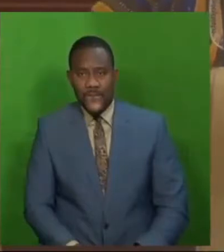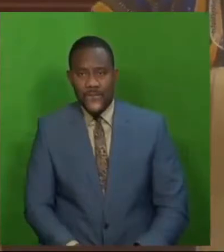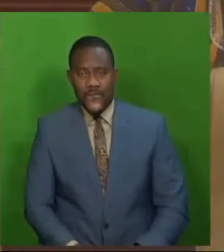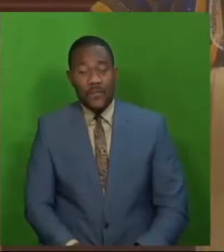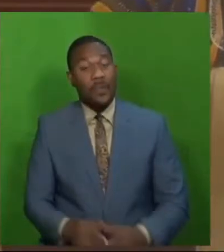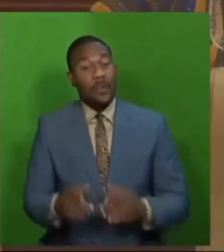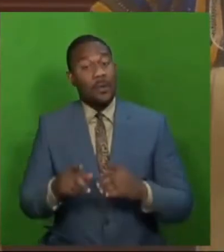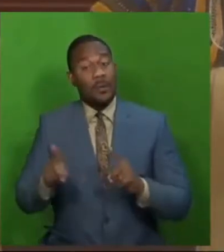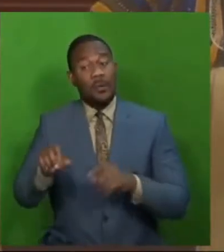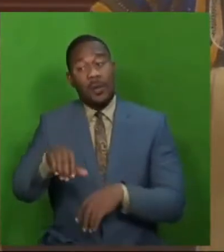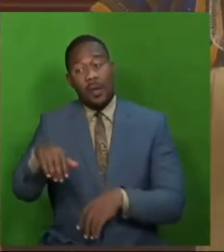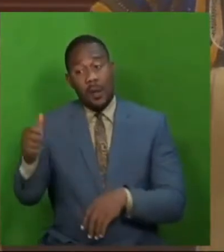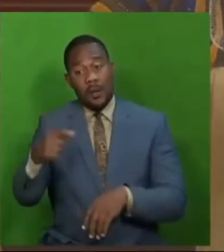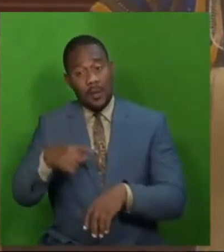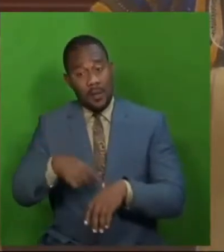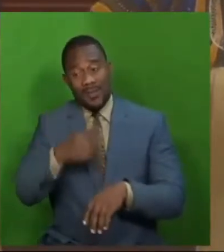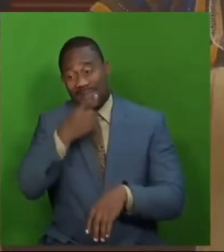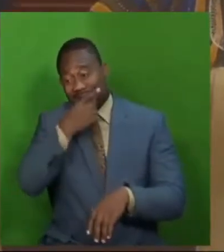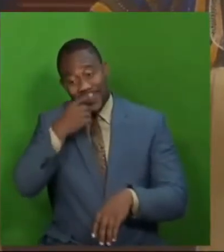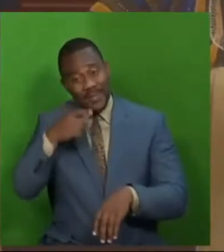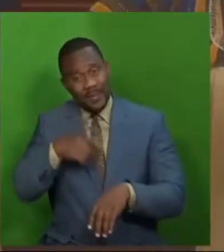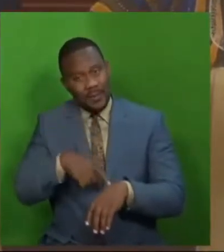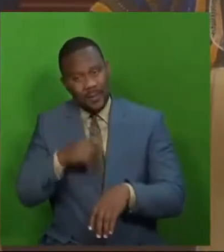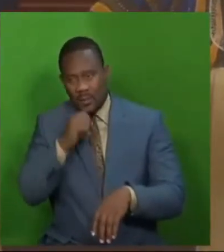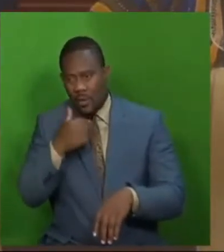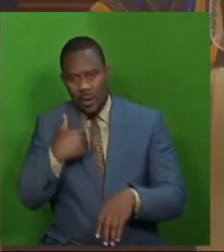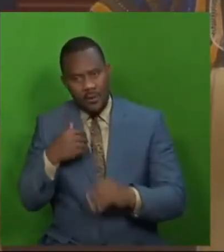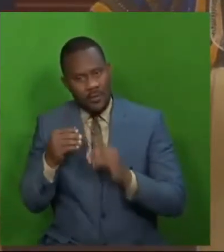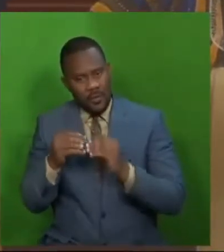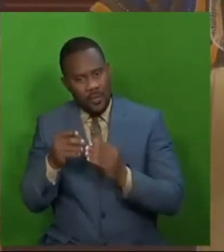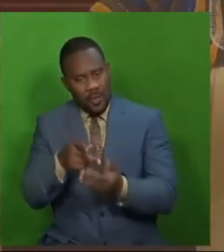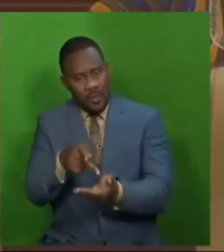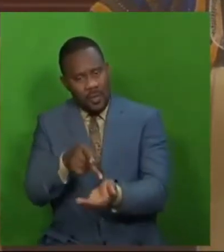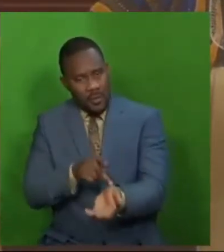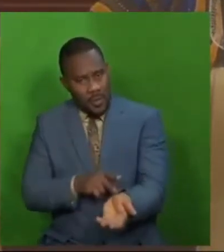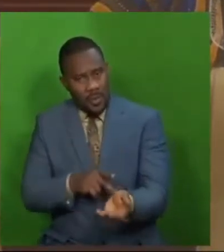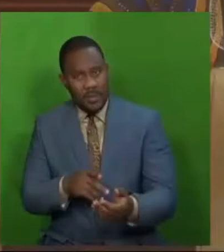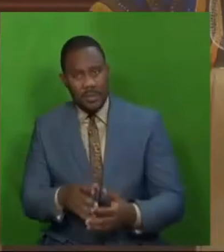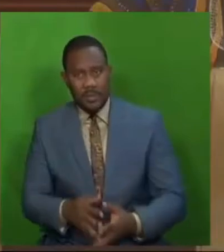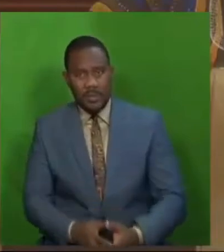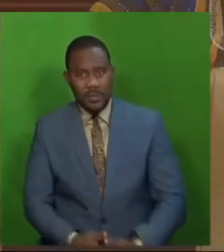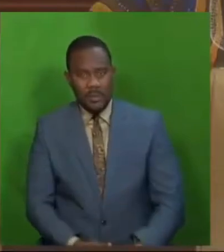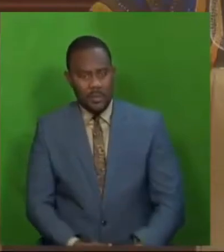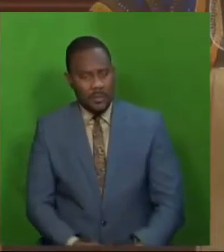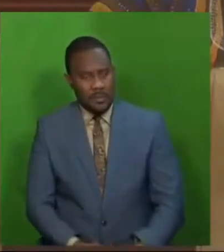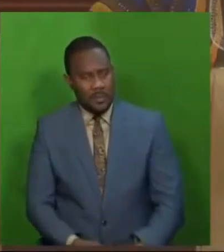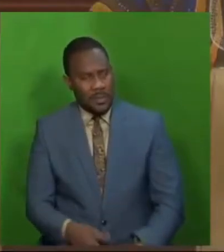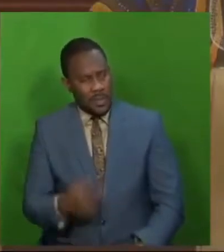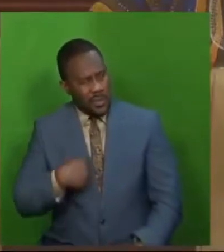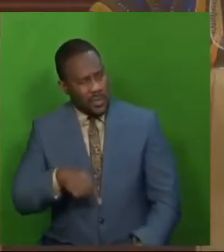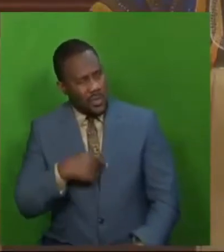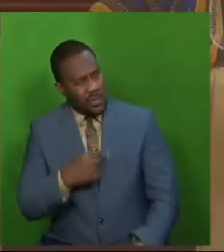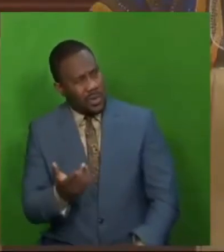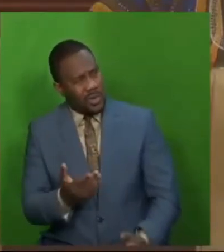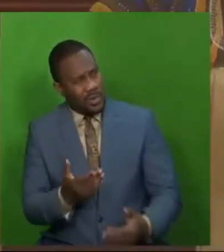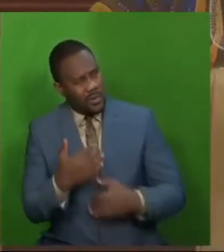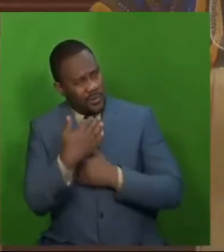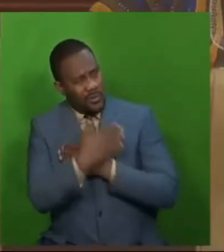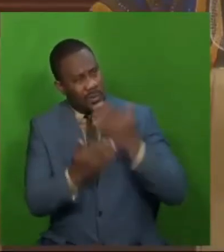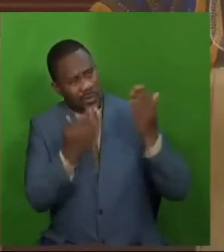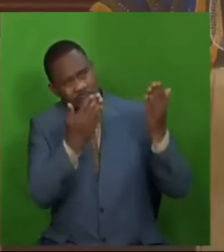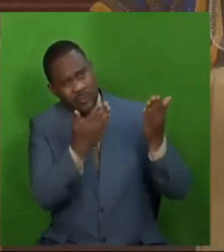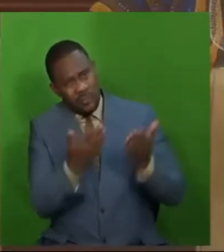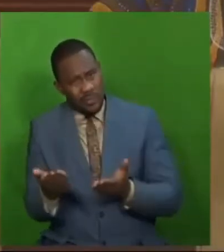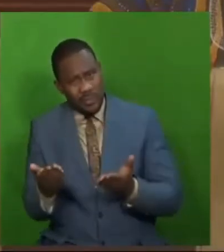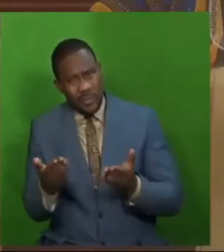season, we have problems with lack of plantain. And to say that we have been importing plantain, from where?